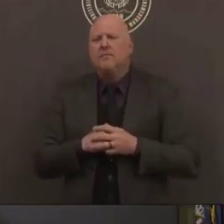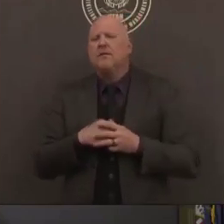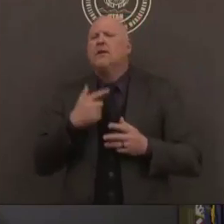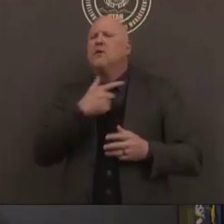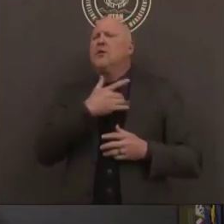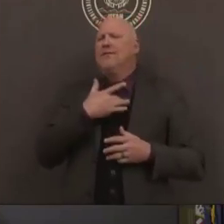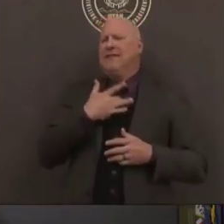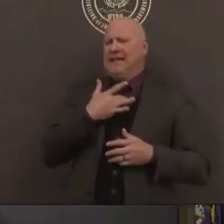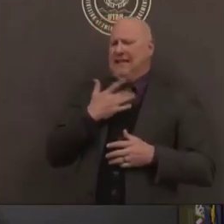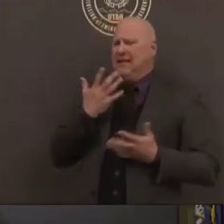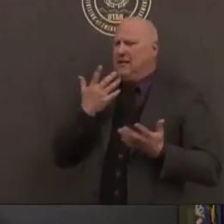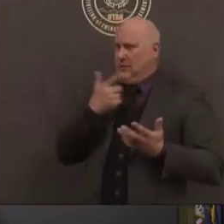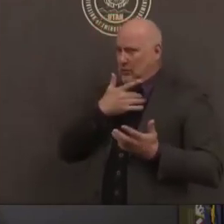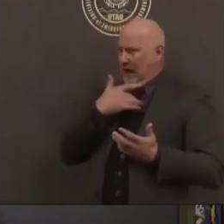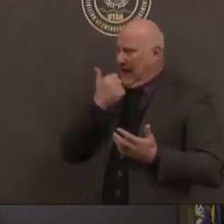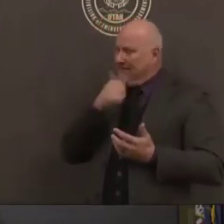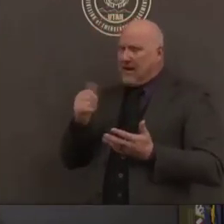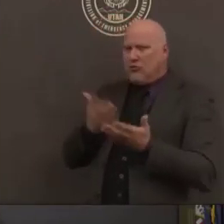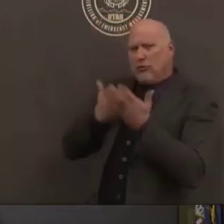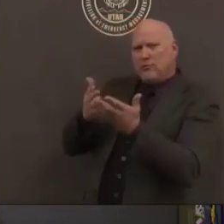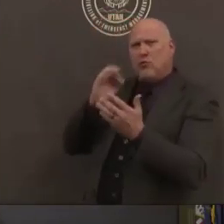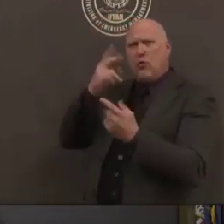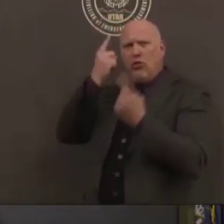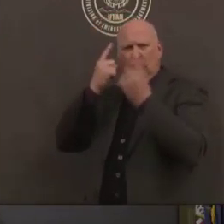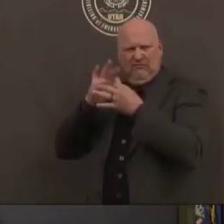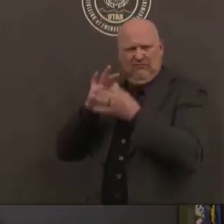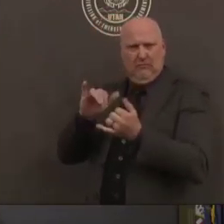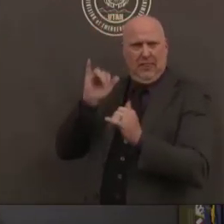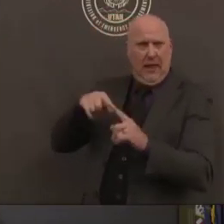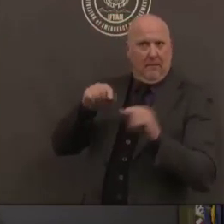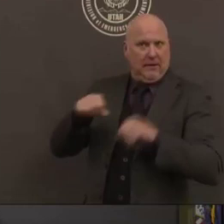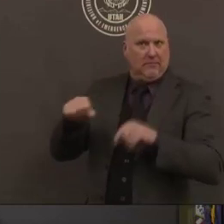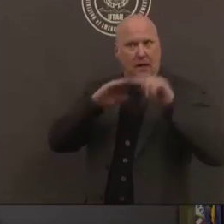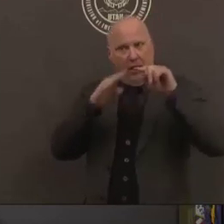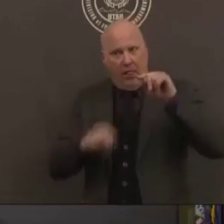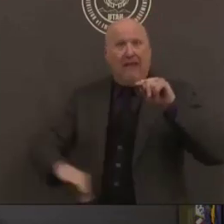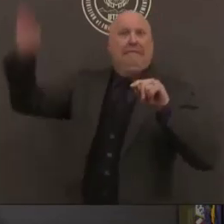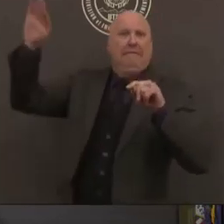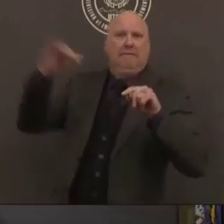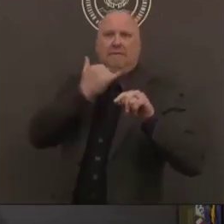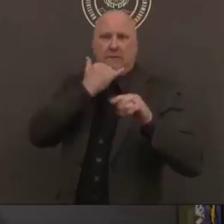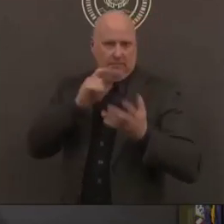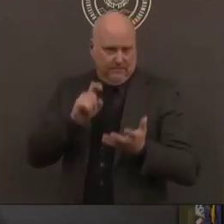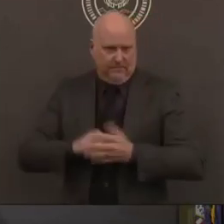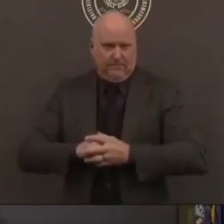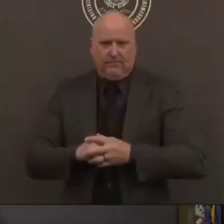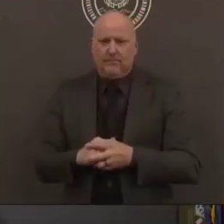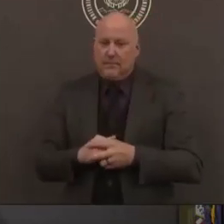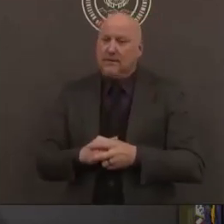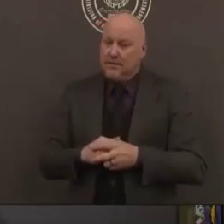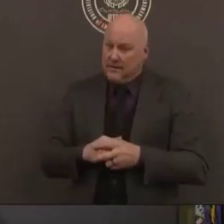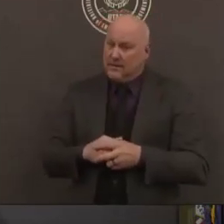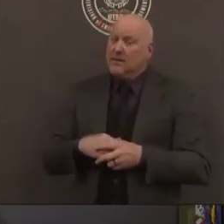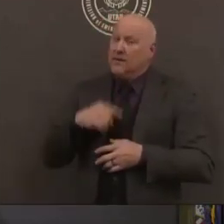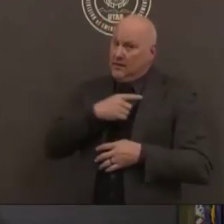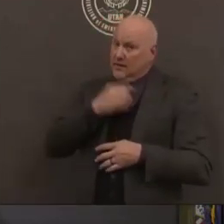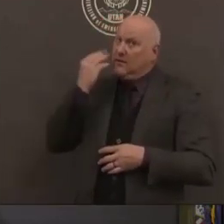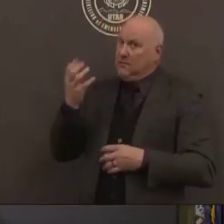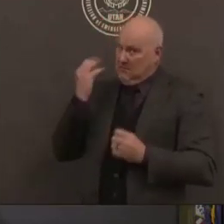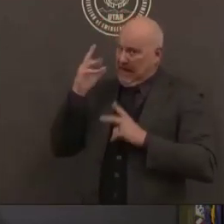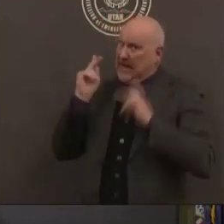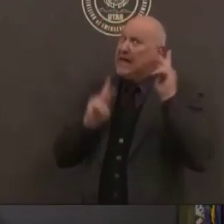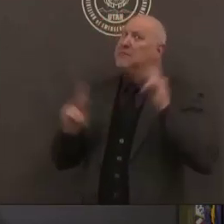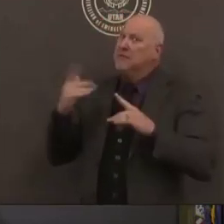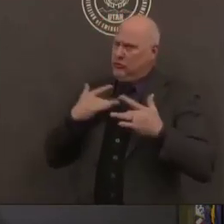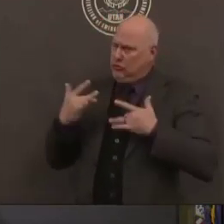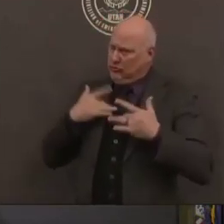possibility? Yeah, absolutely. There are a lot of hypotheses out there about this being seasonal or seeing a second